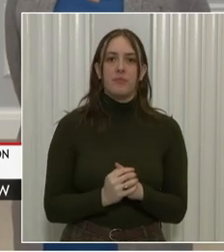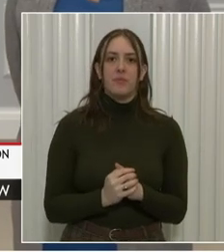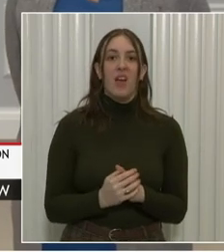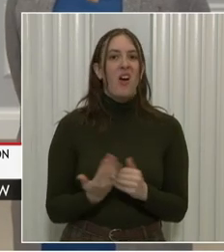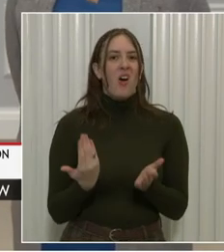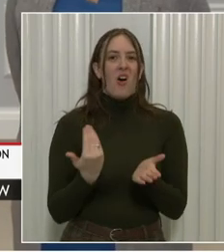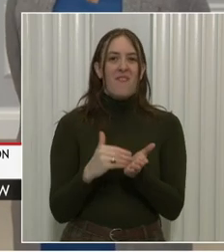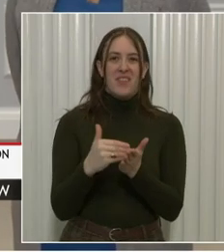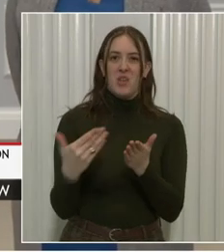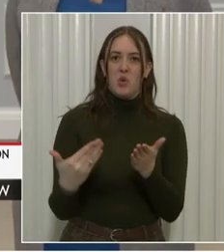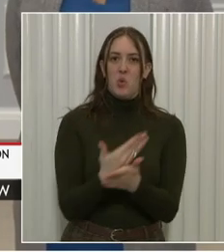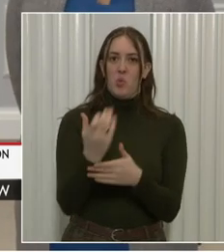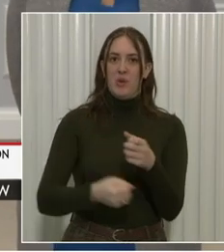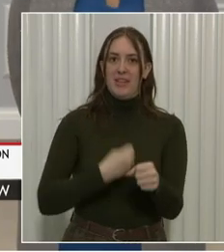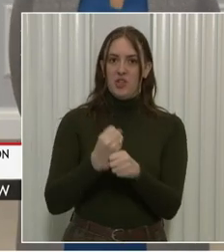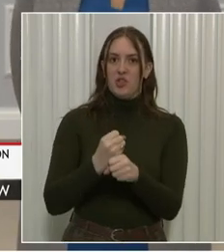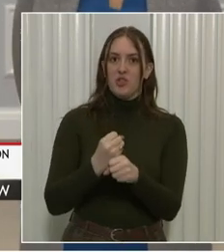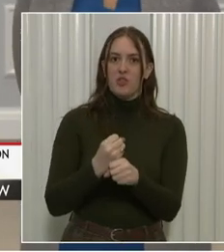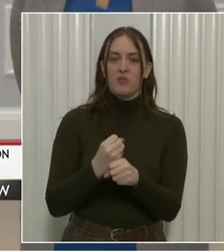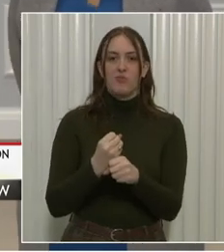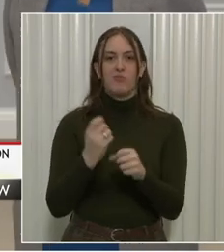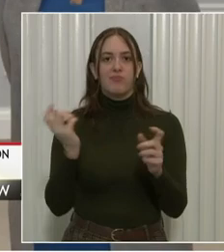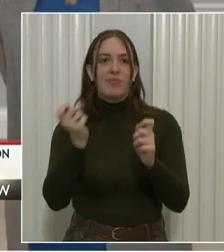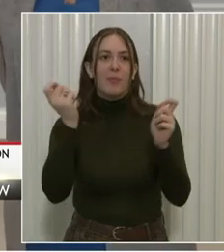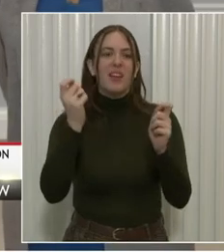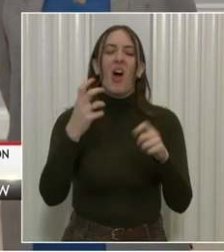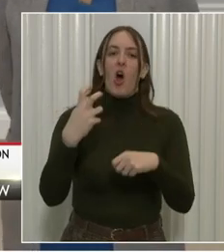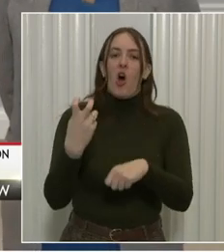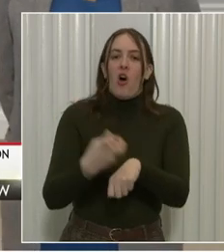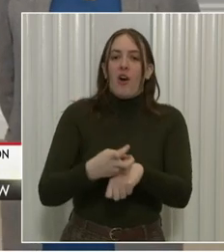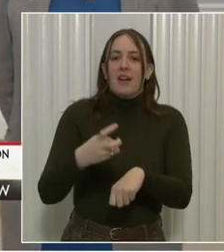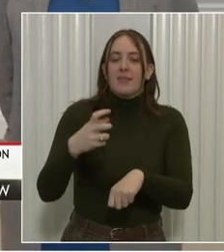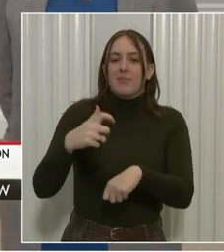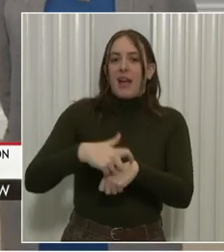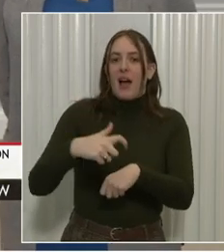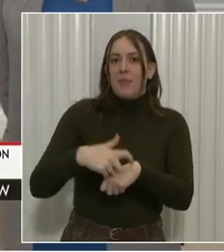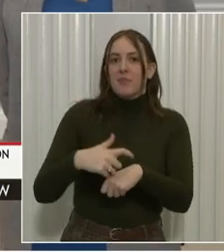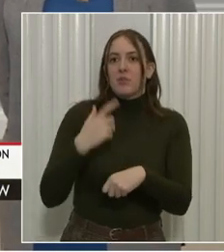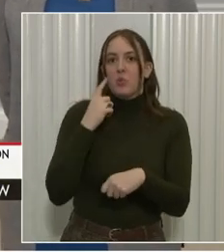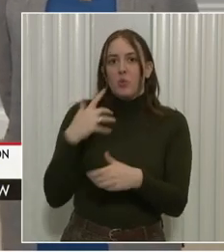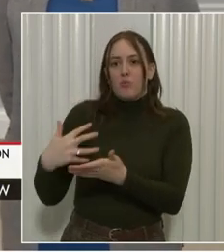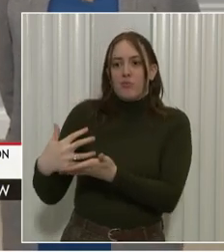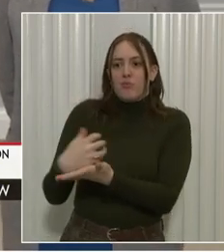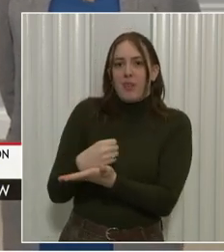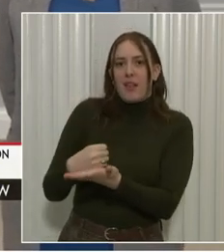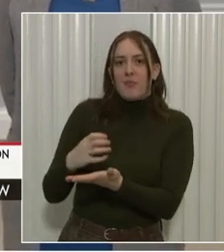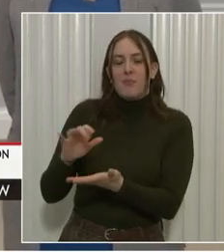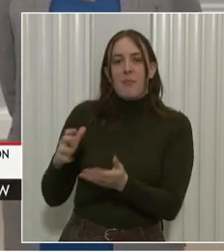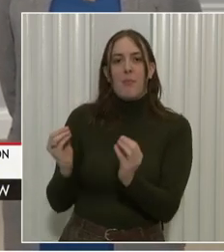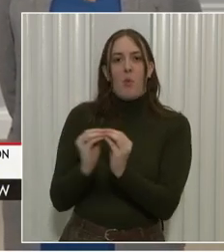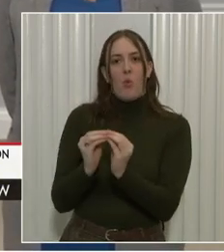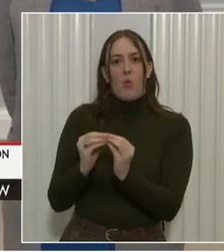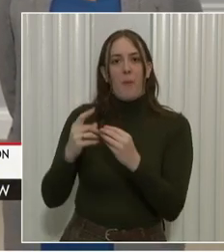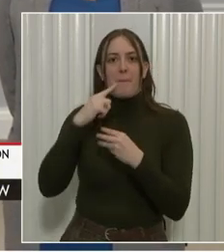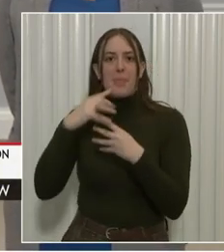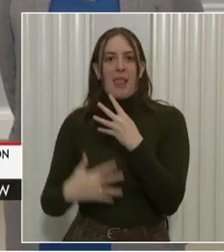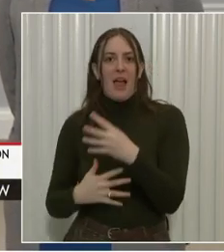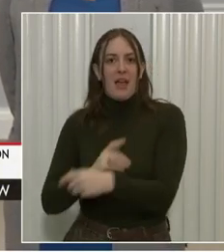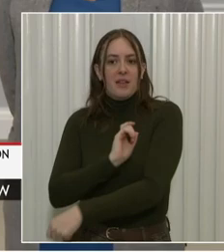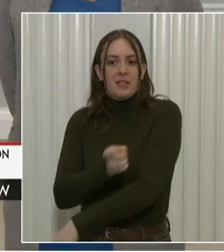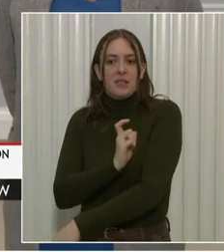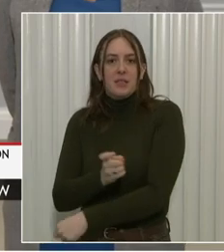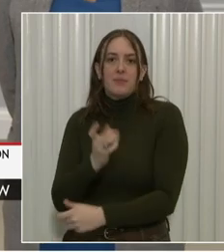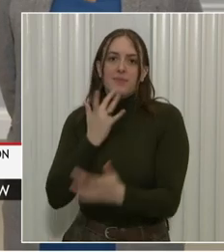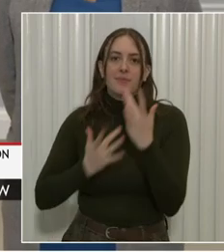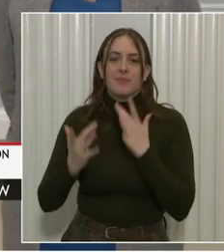often a very difficult time to collect blood due to winter storms that may cause cancellations of multiple blood drives.